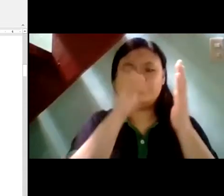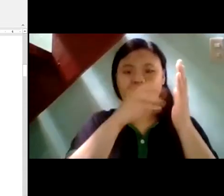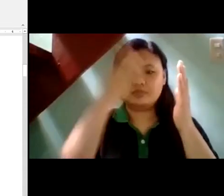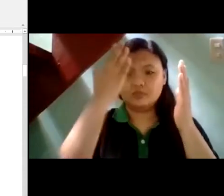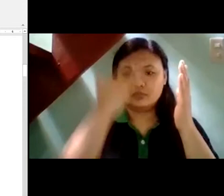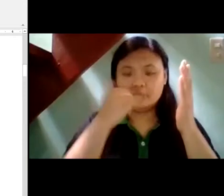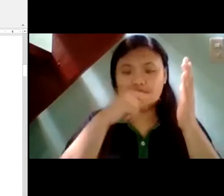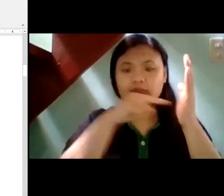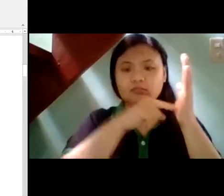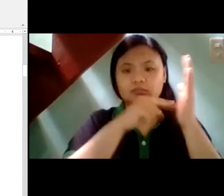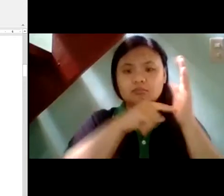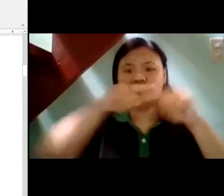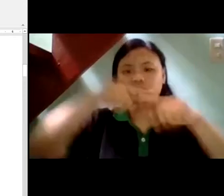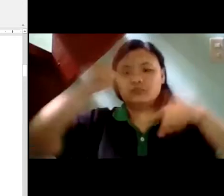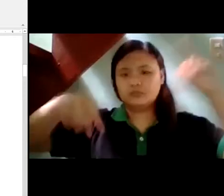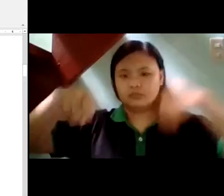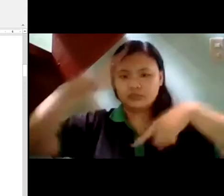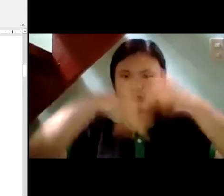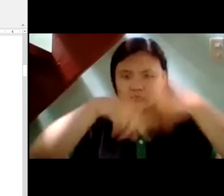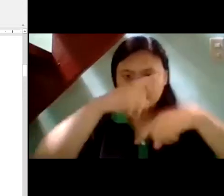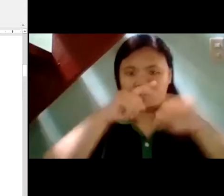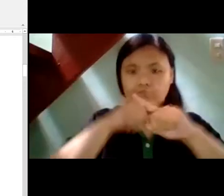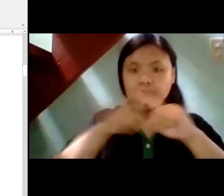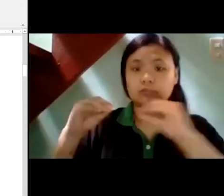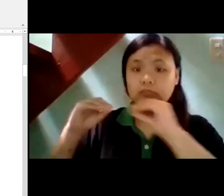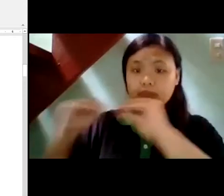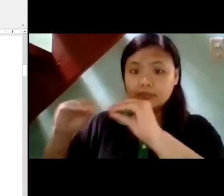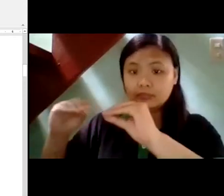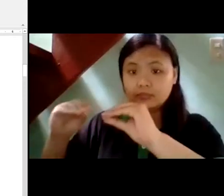Okay, the answer, okay,